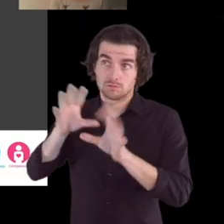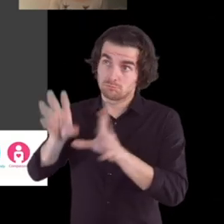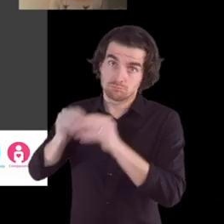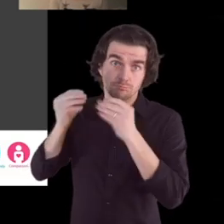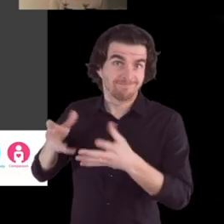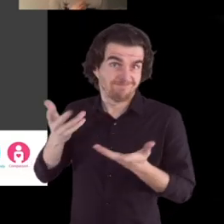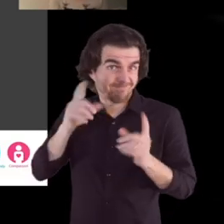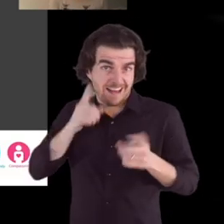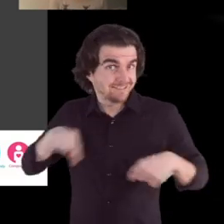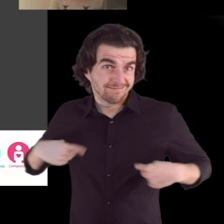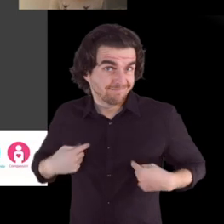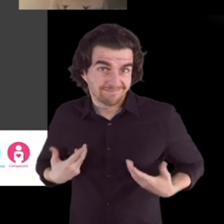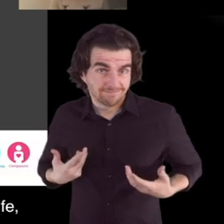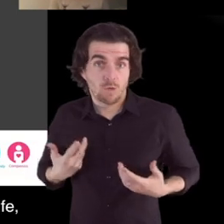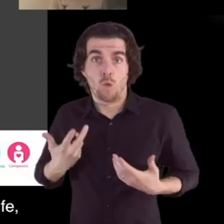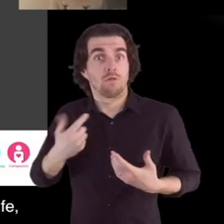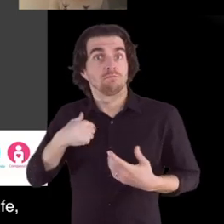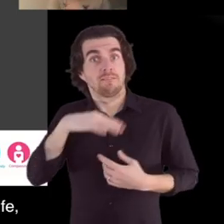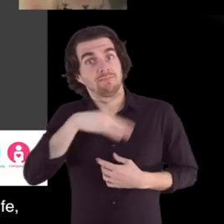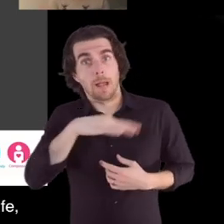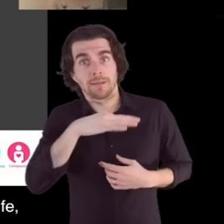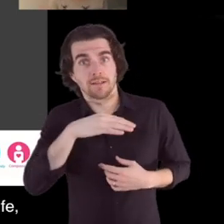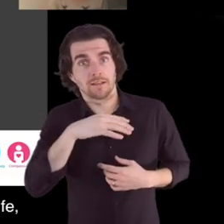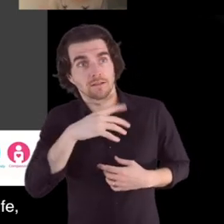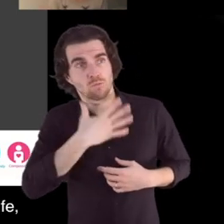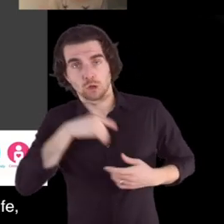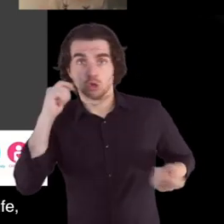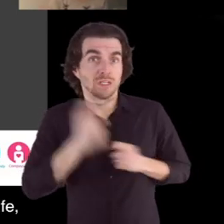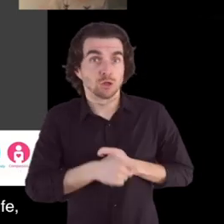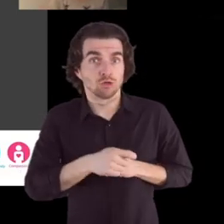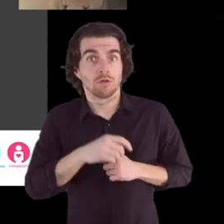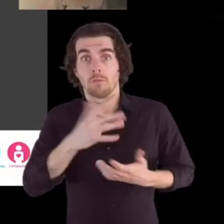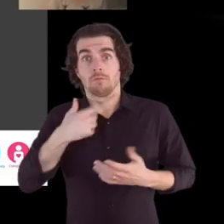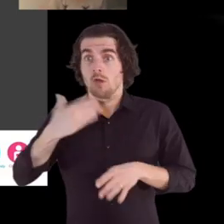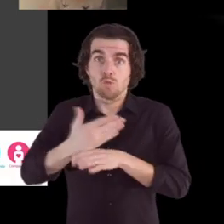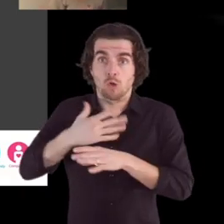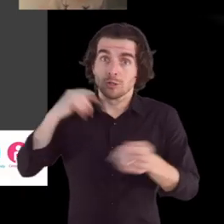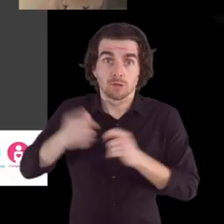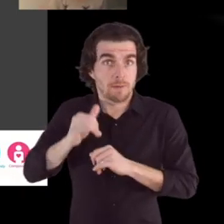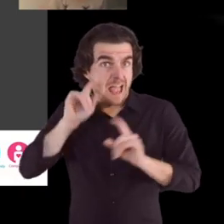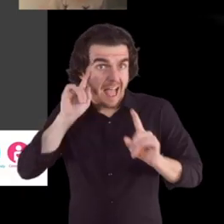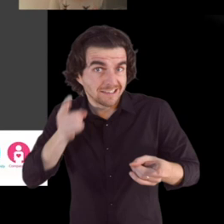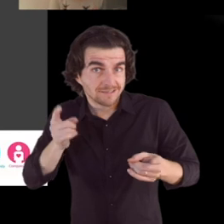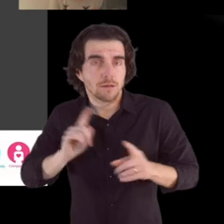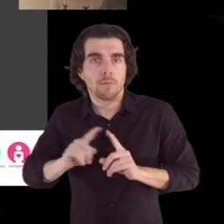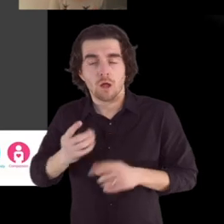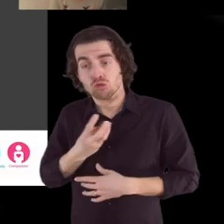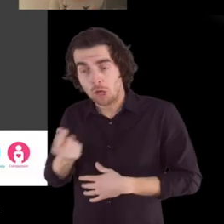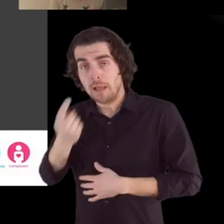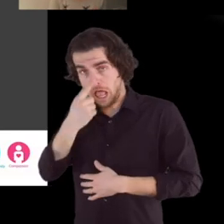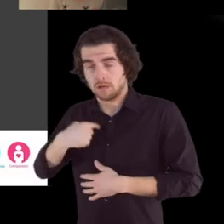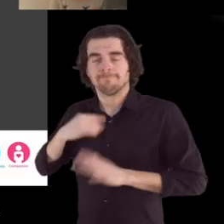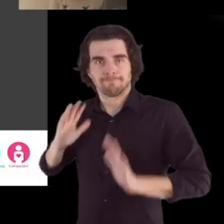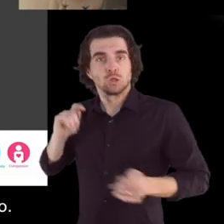to get rid of the pandemic or change, you know, change family life, change working life, but there are things that are within your control that you can